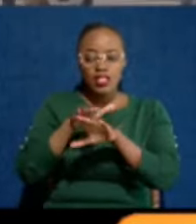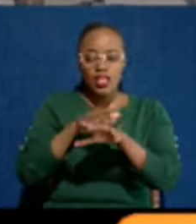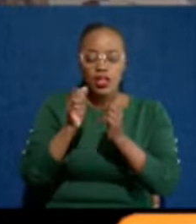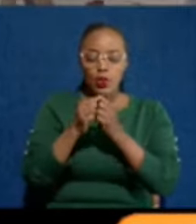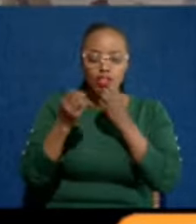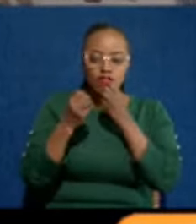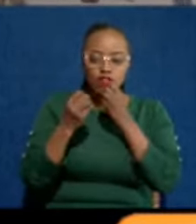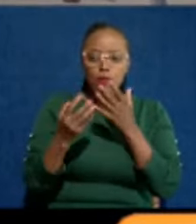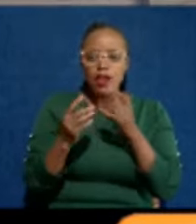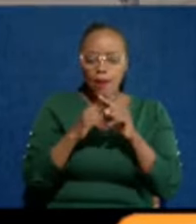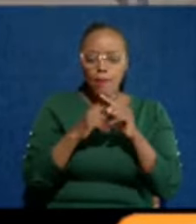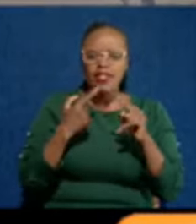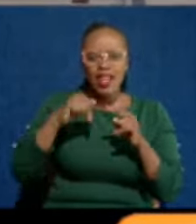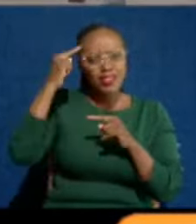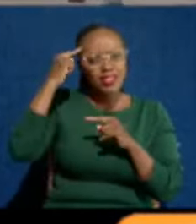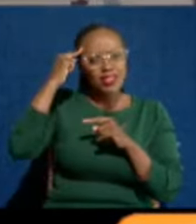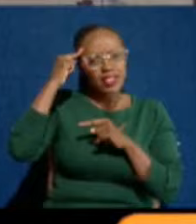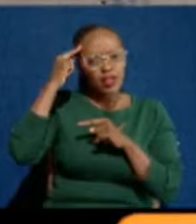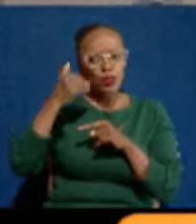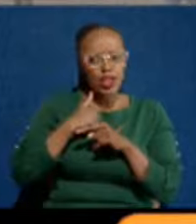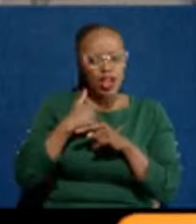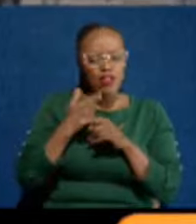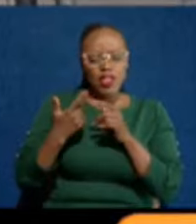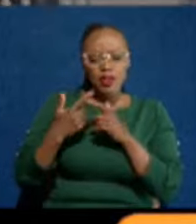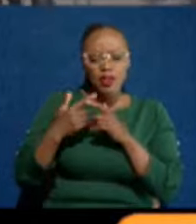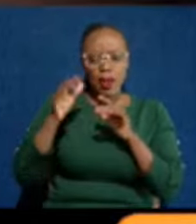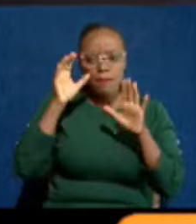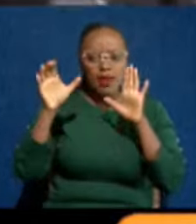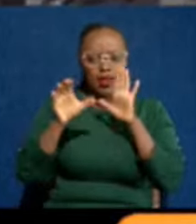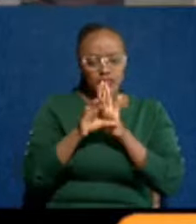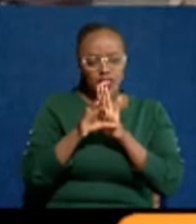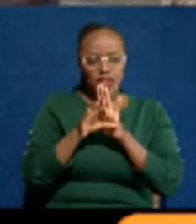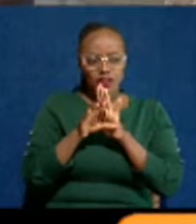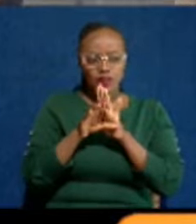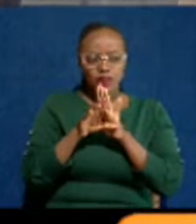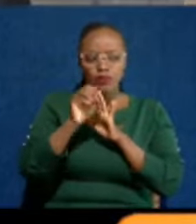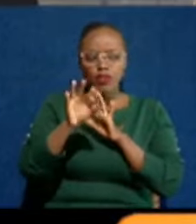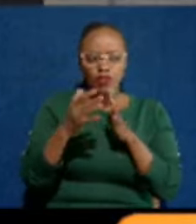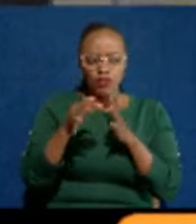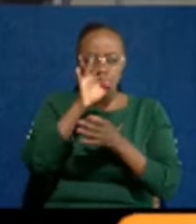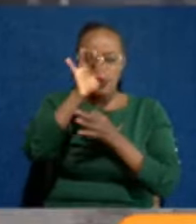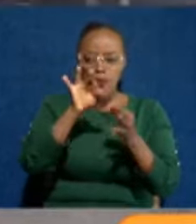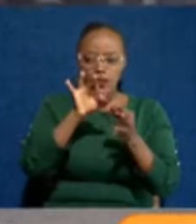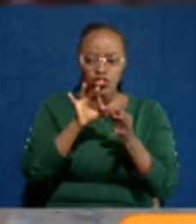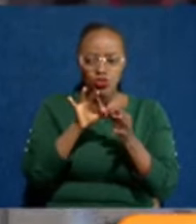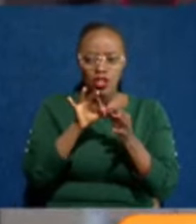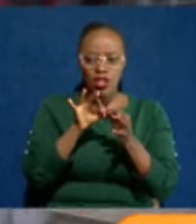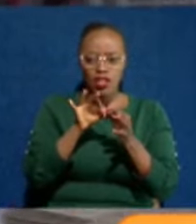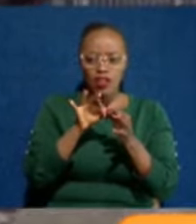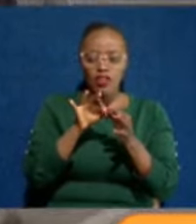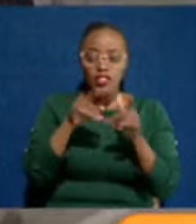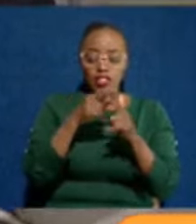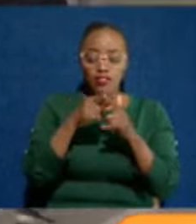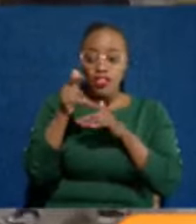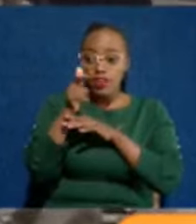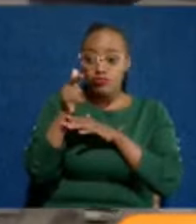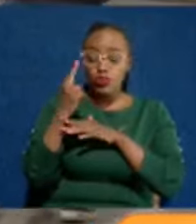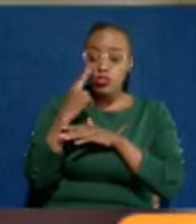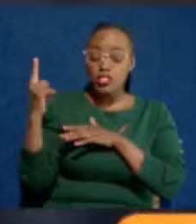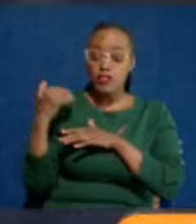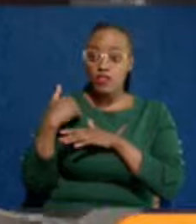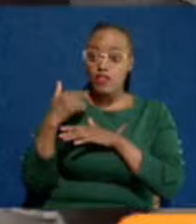And I think we do have that picture of the particular... It's actually on screen now. This